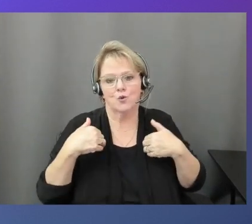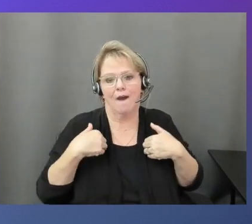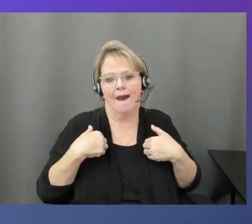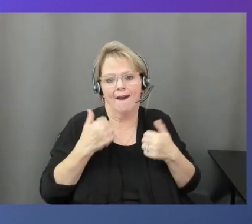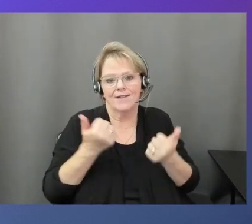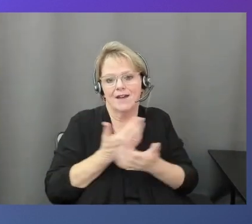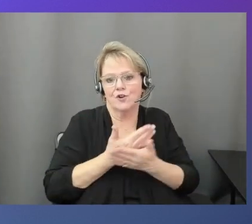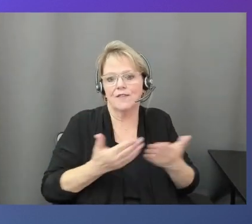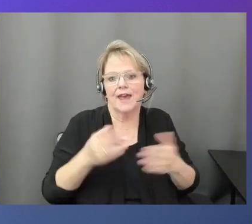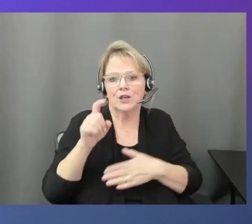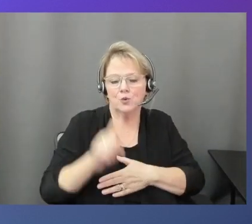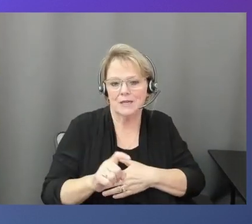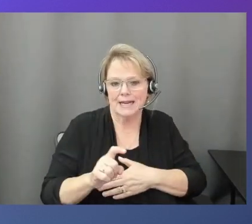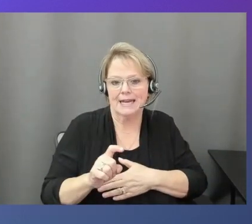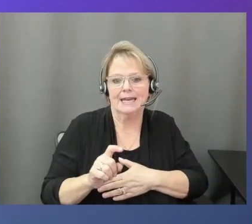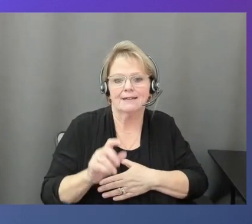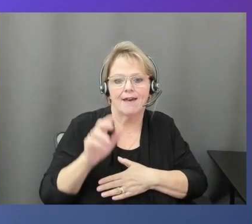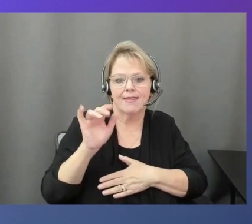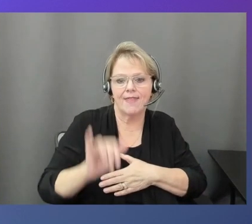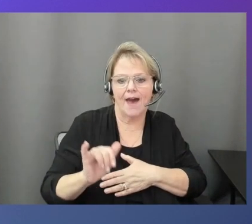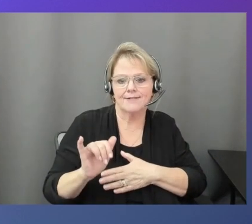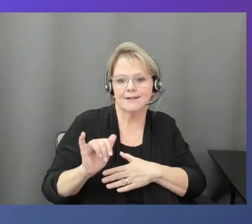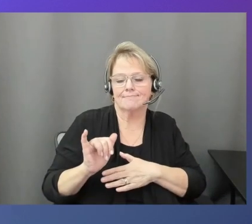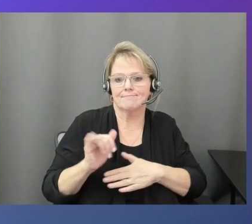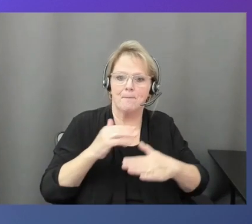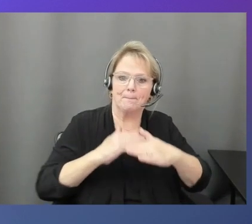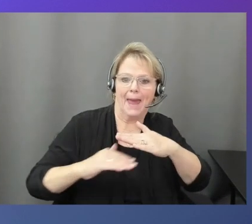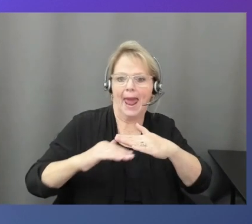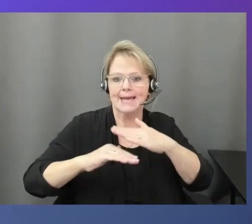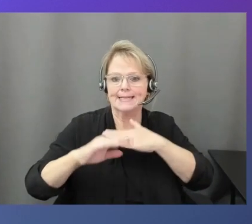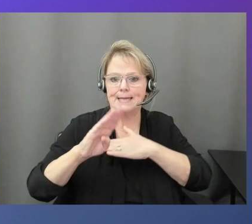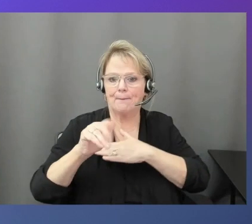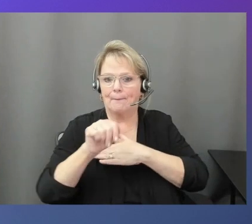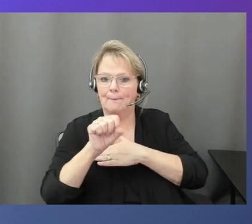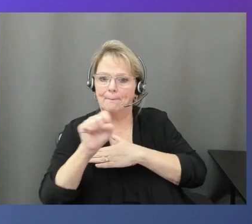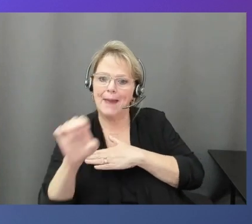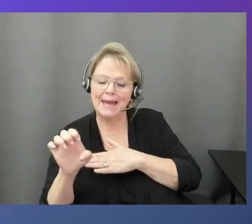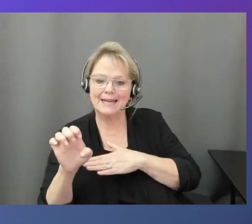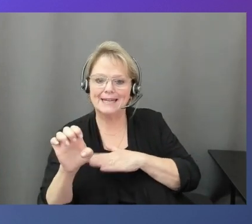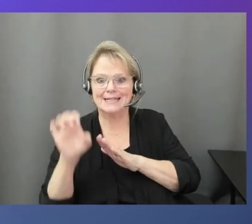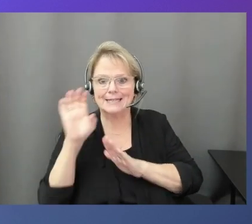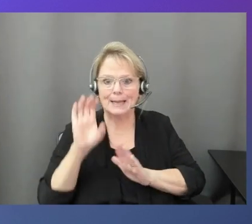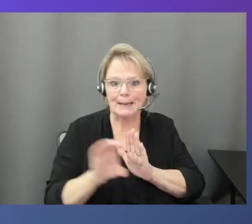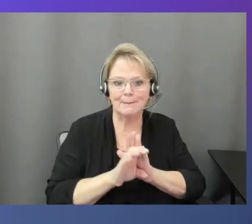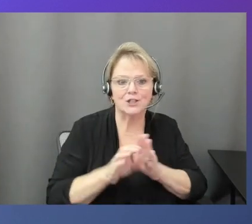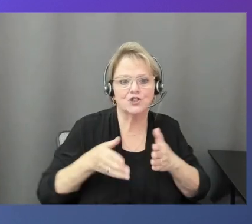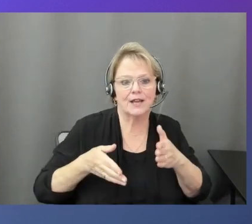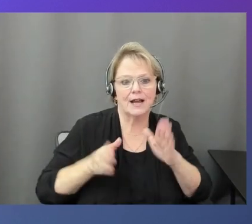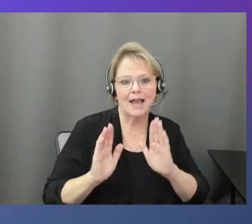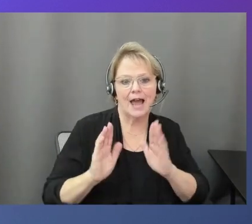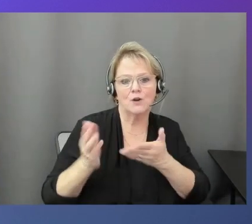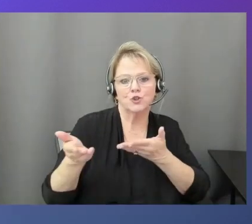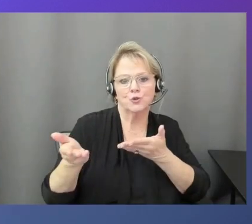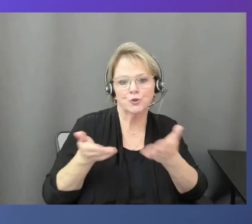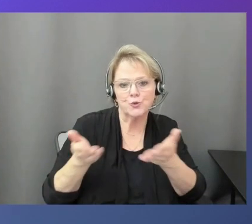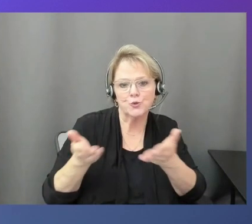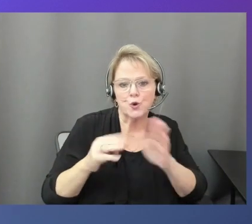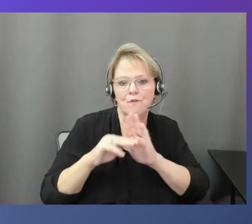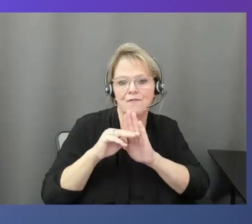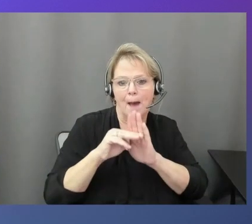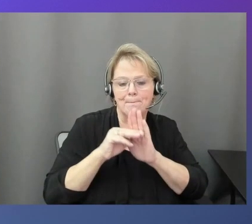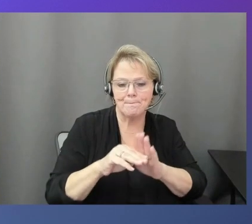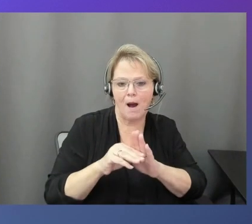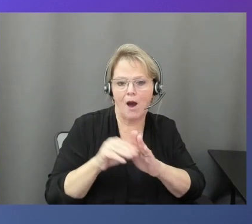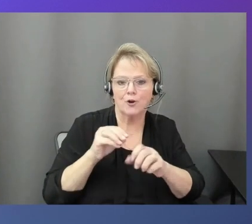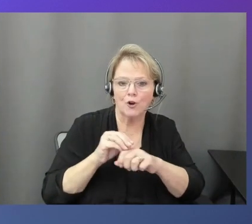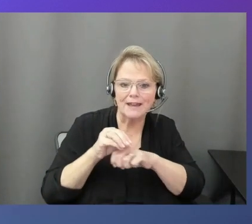base image, so the container that allows you to serve model inferencing requests. You're also going to get the model artifacts, the key logic,